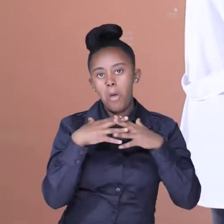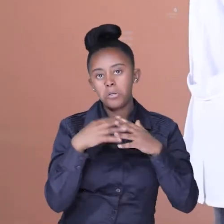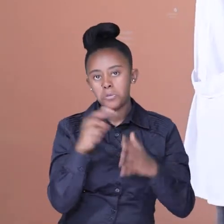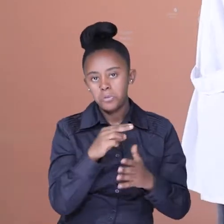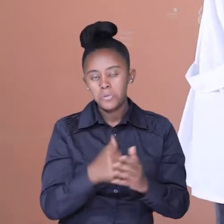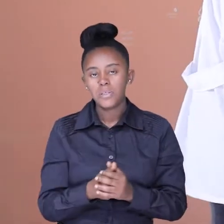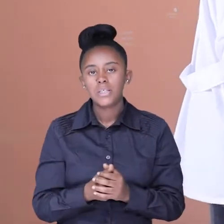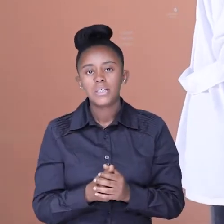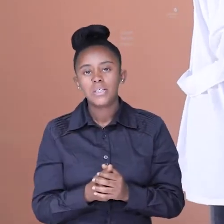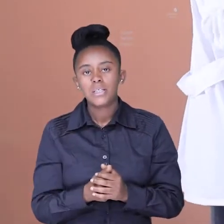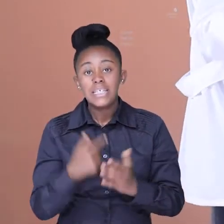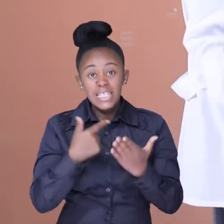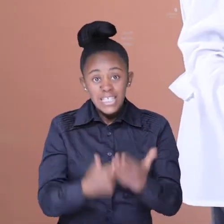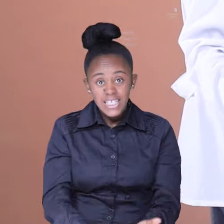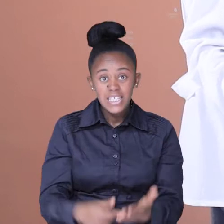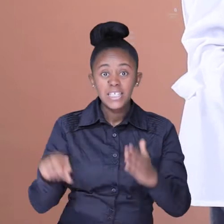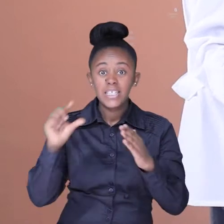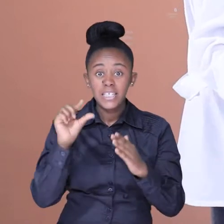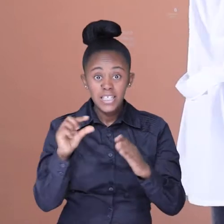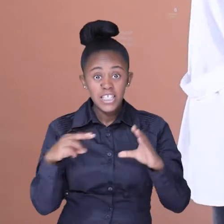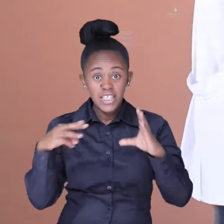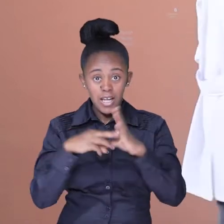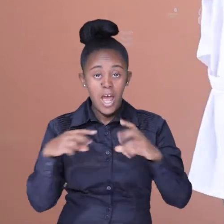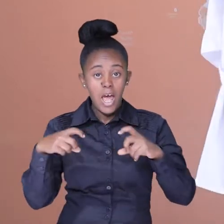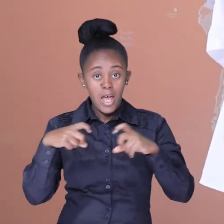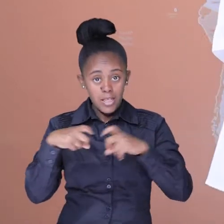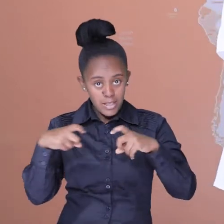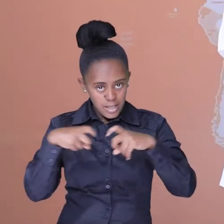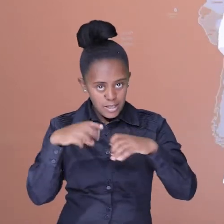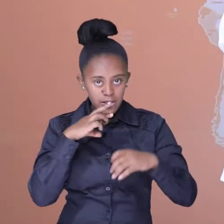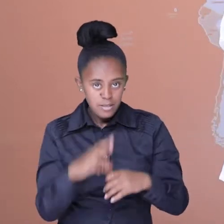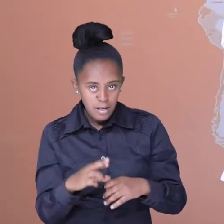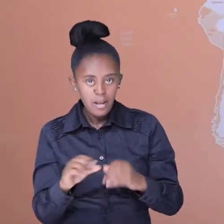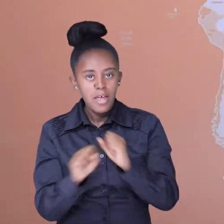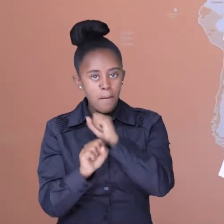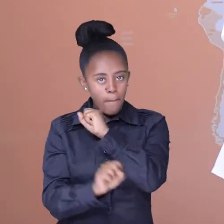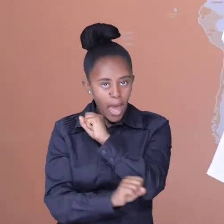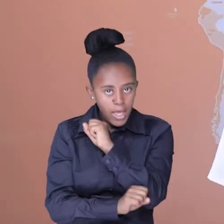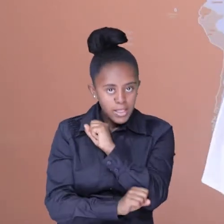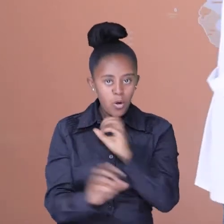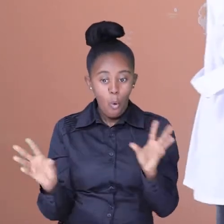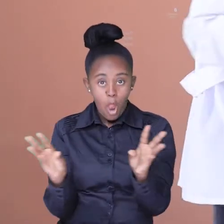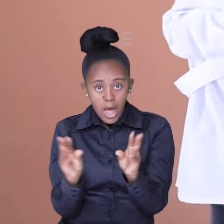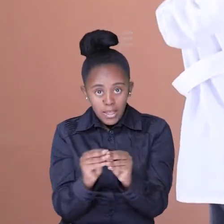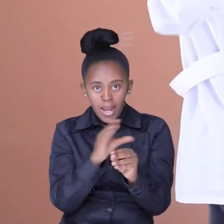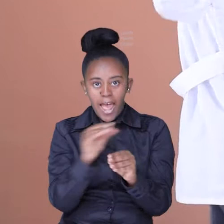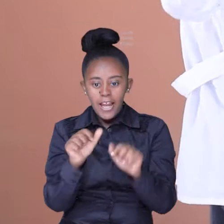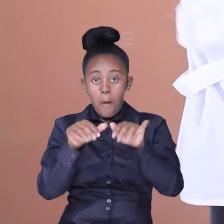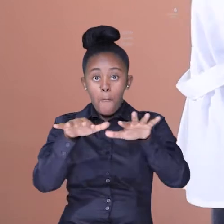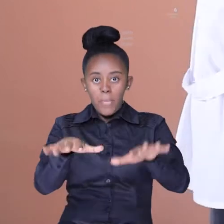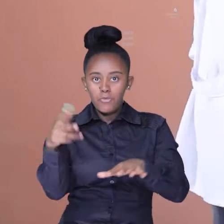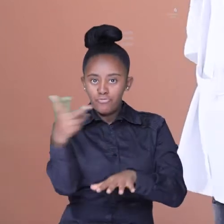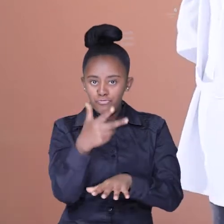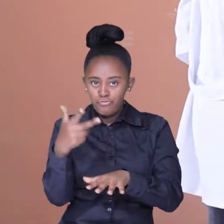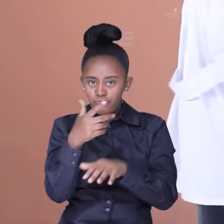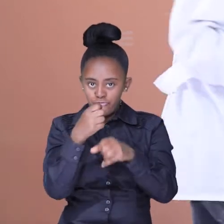transistors. This transistors has three terminals: the base, the collector, and the emitter. That is what we are going to